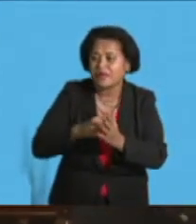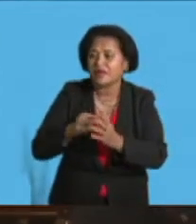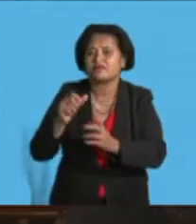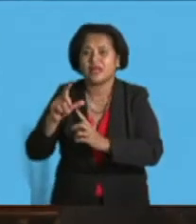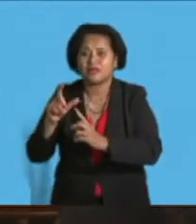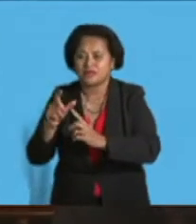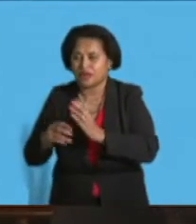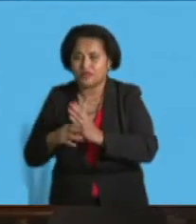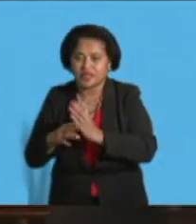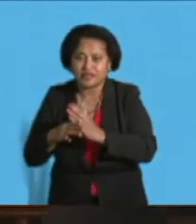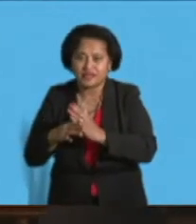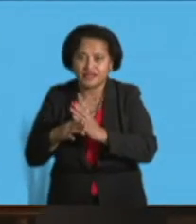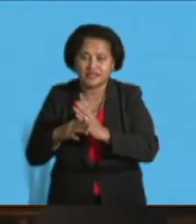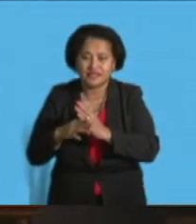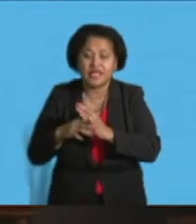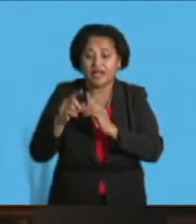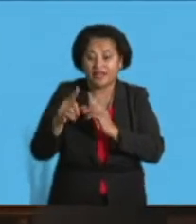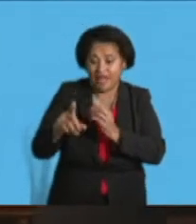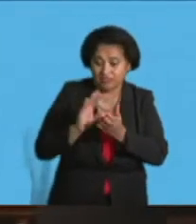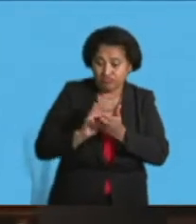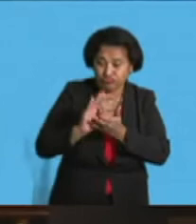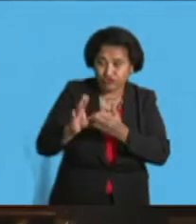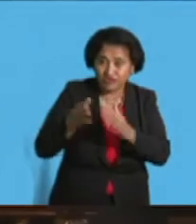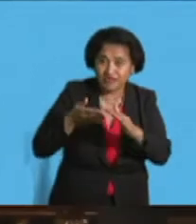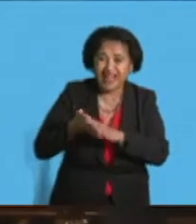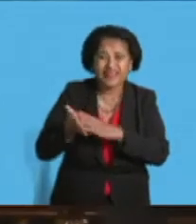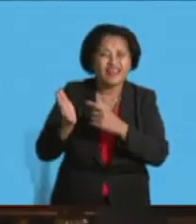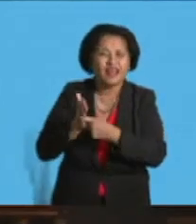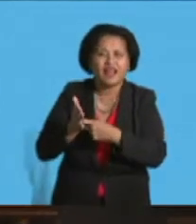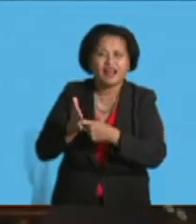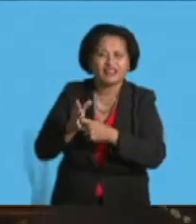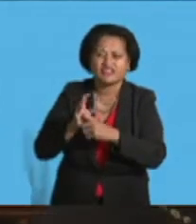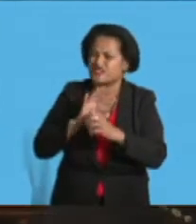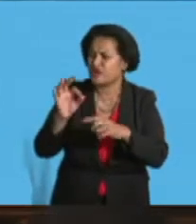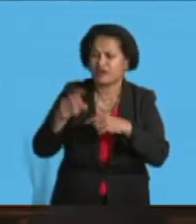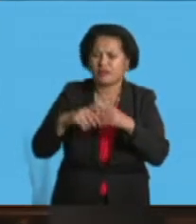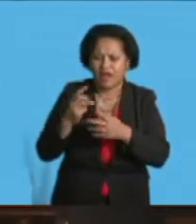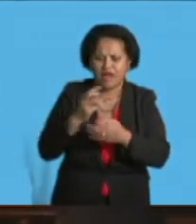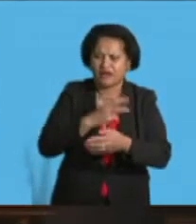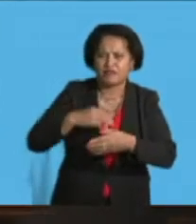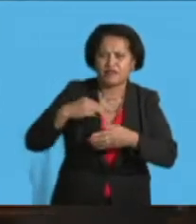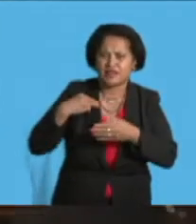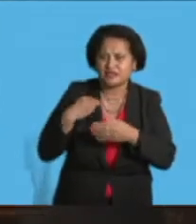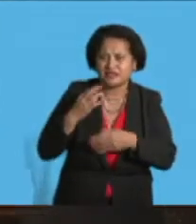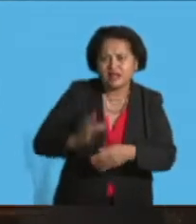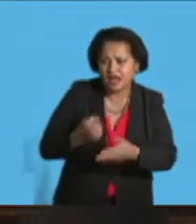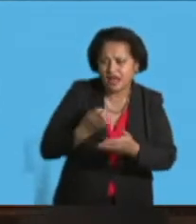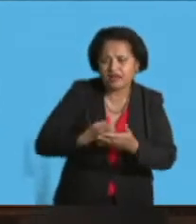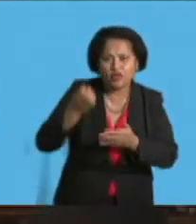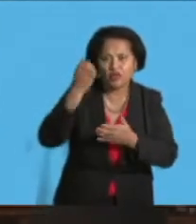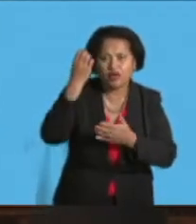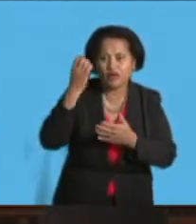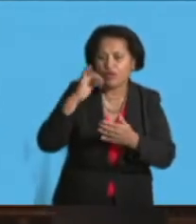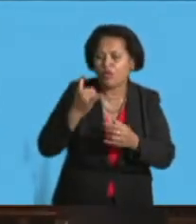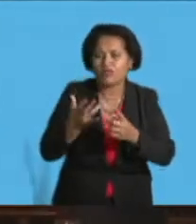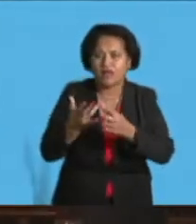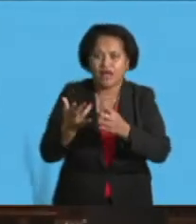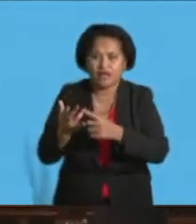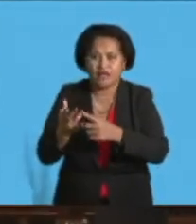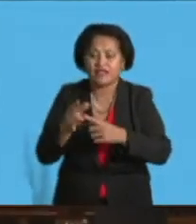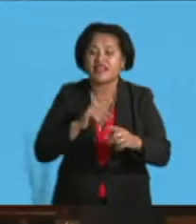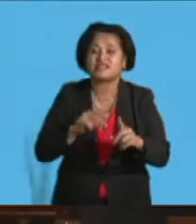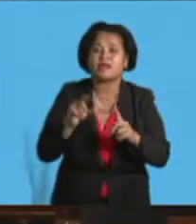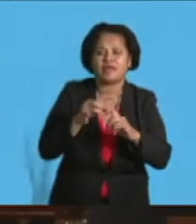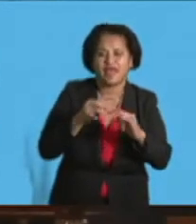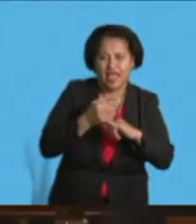Speaker. Madam Speaker, the allocation under R has nothing to do with Minister for Economy or the line ministers. It is between the permanent secretaries